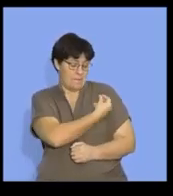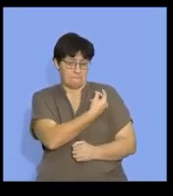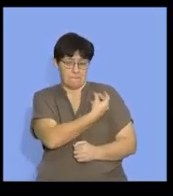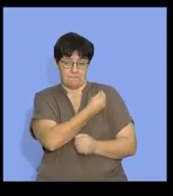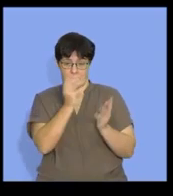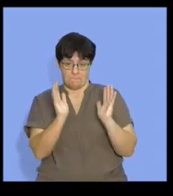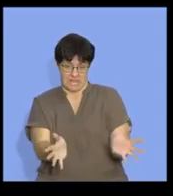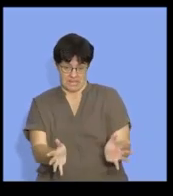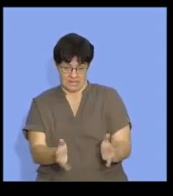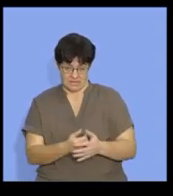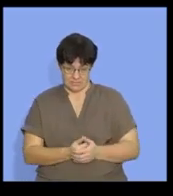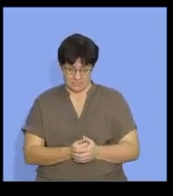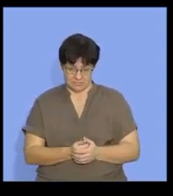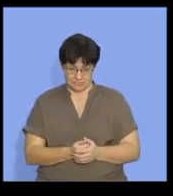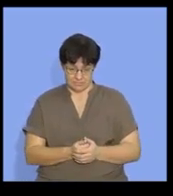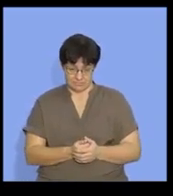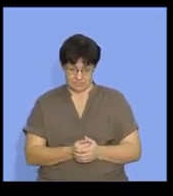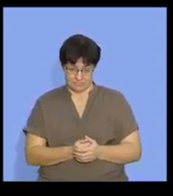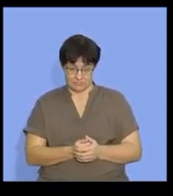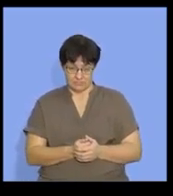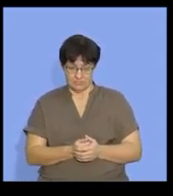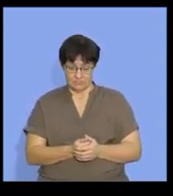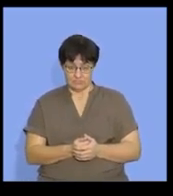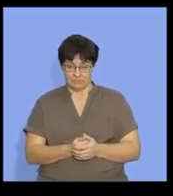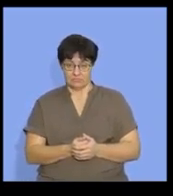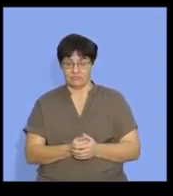vaccinated, all right, against,